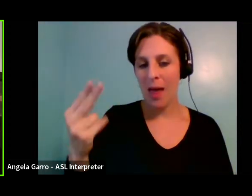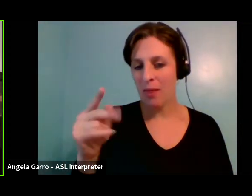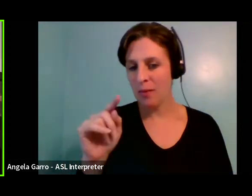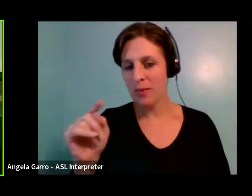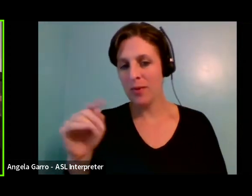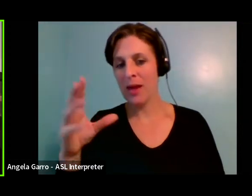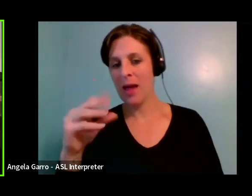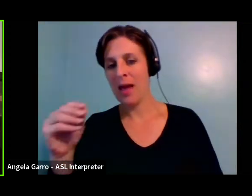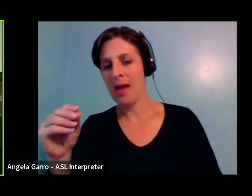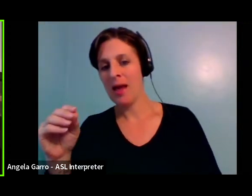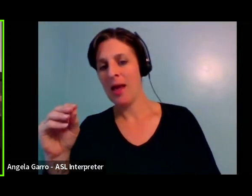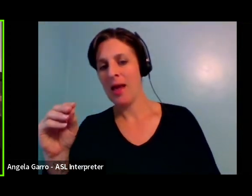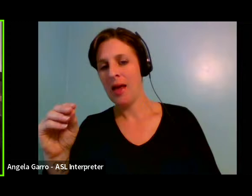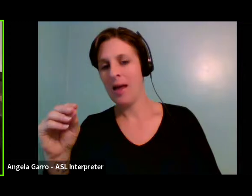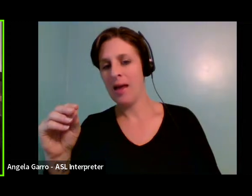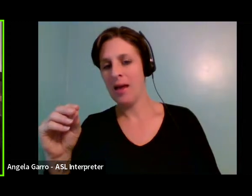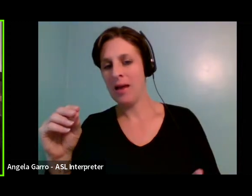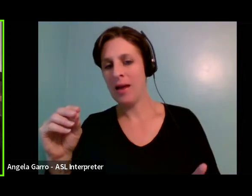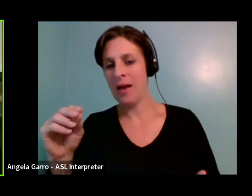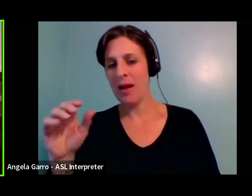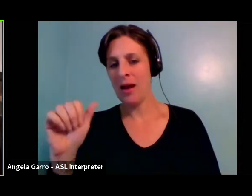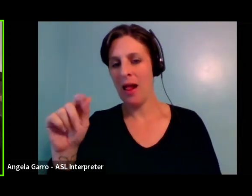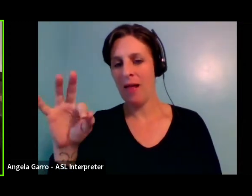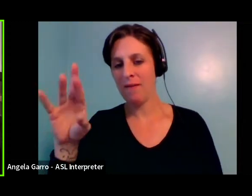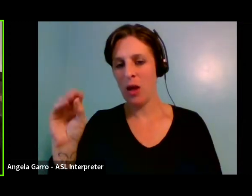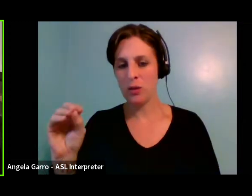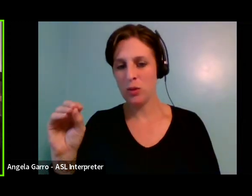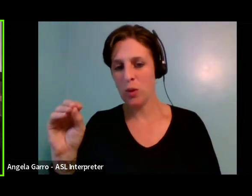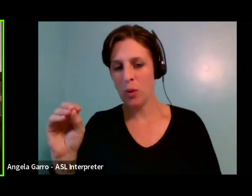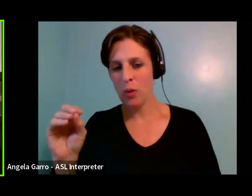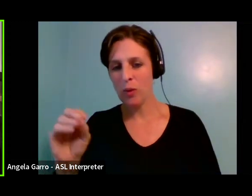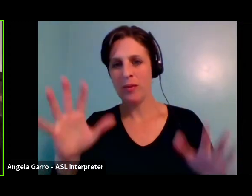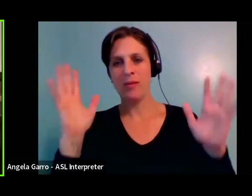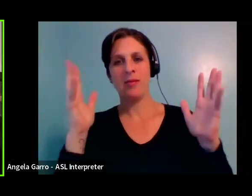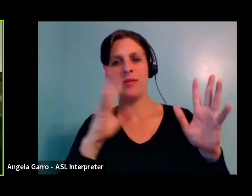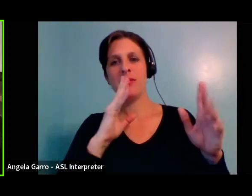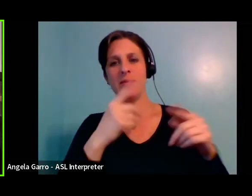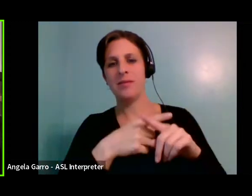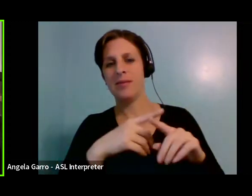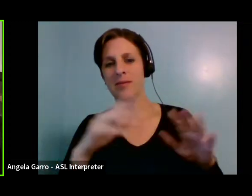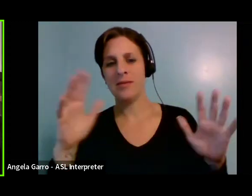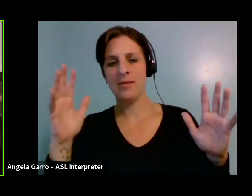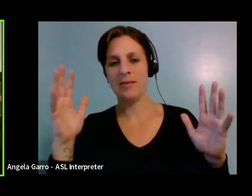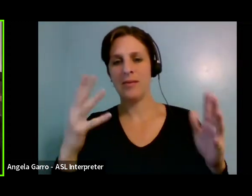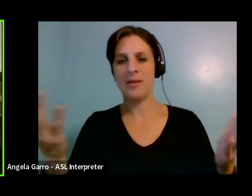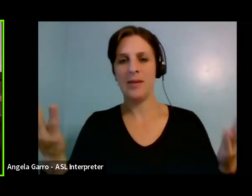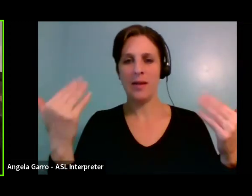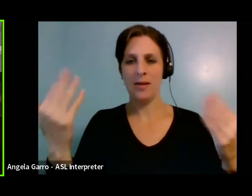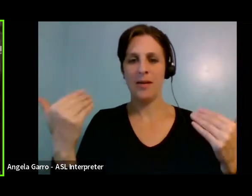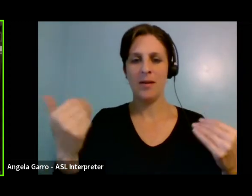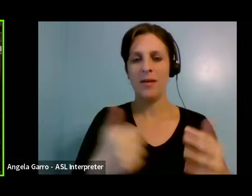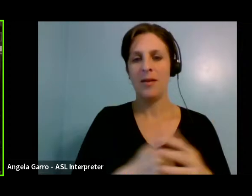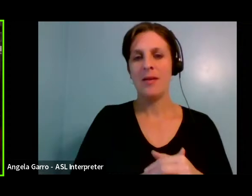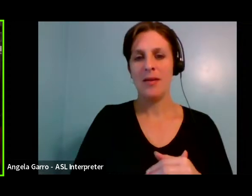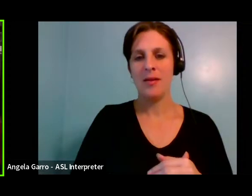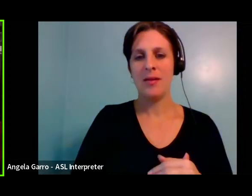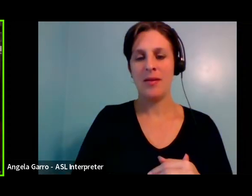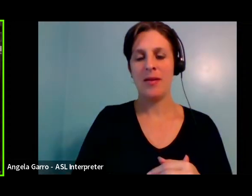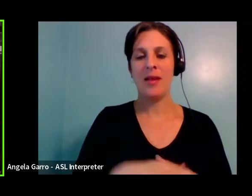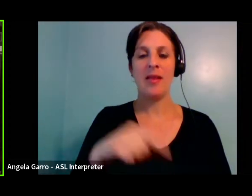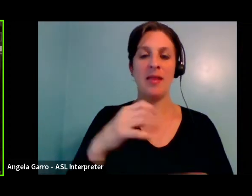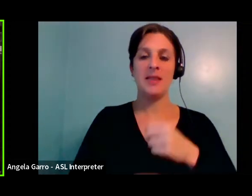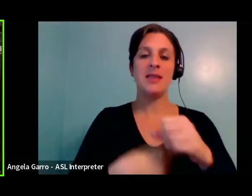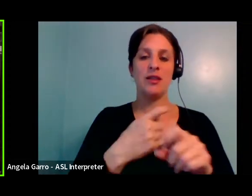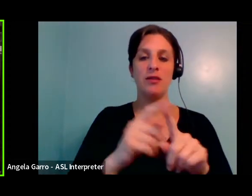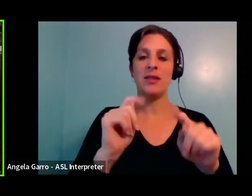Duenas. Here, they're coming in. There we Bravo. go. Come on in, please. Pásenle, pásenle. This year, the